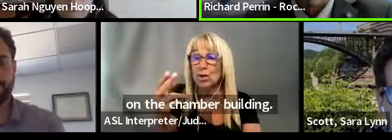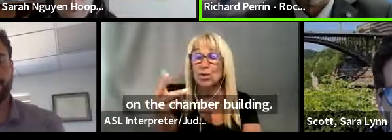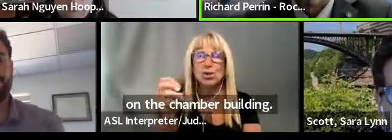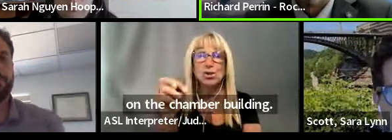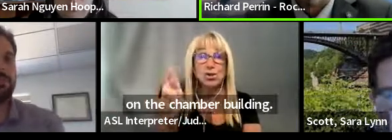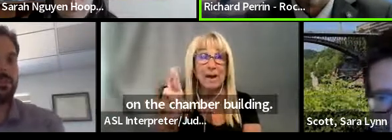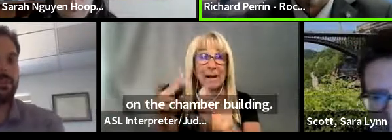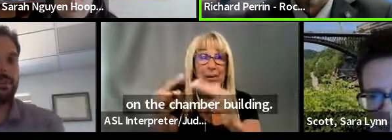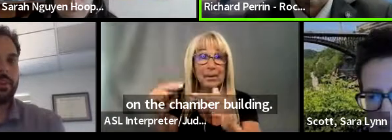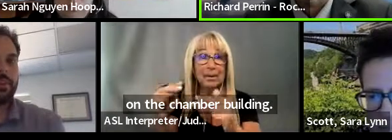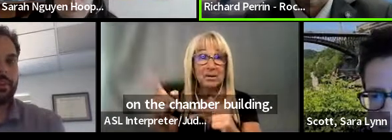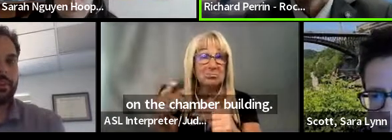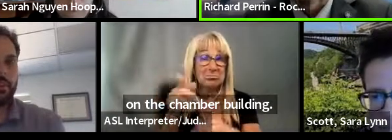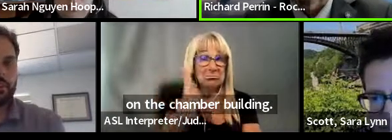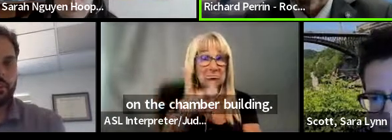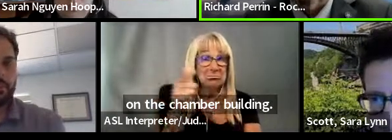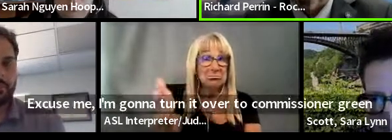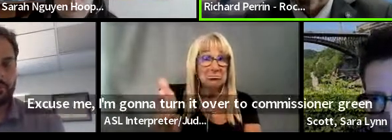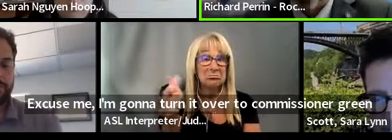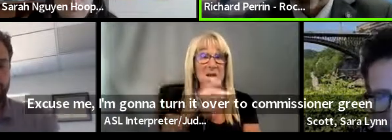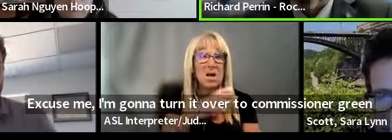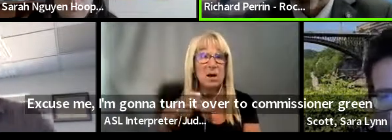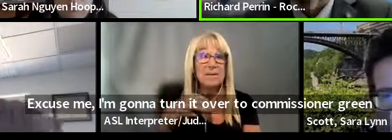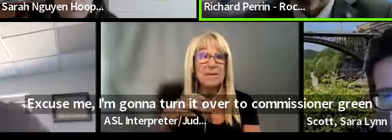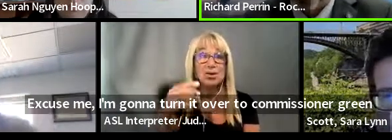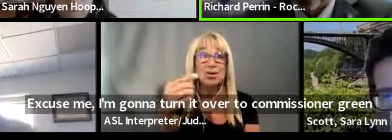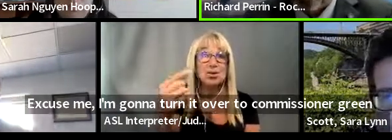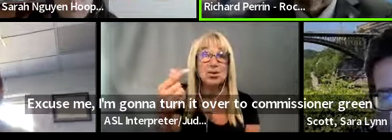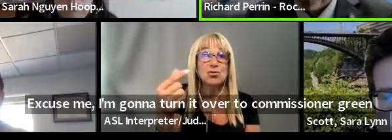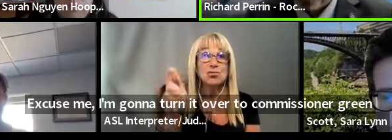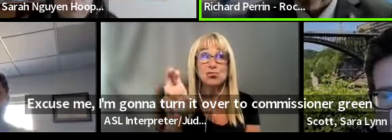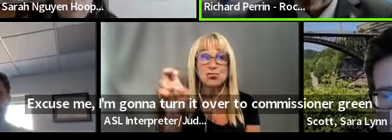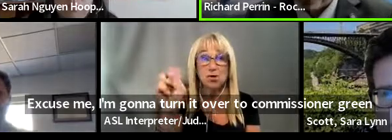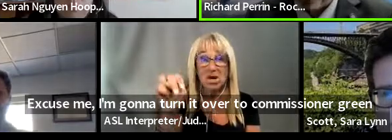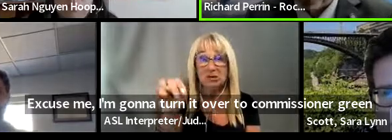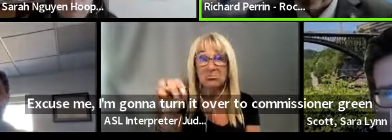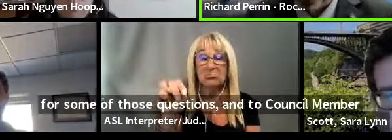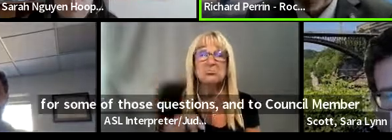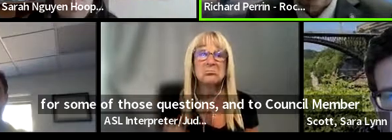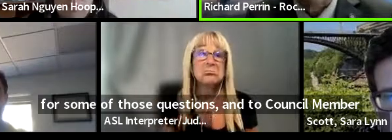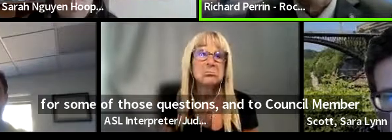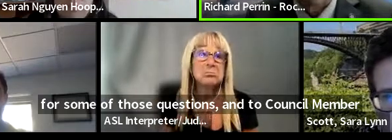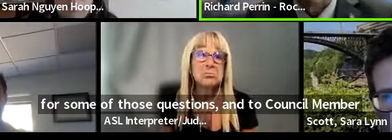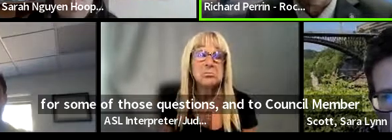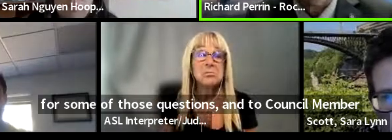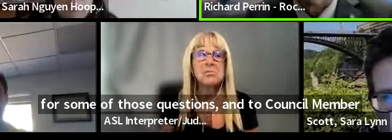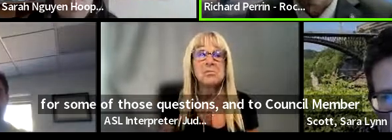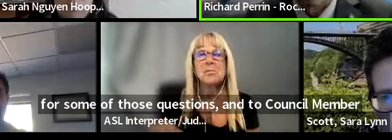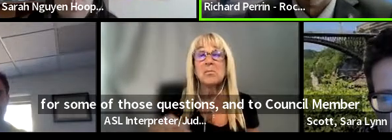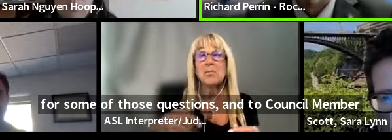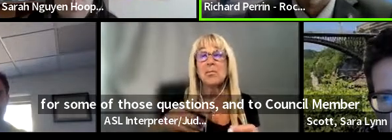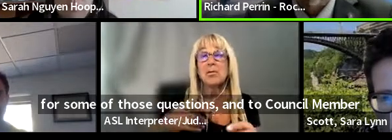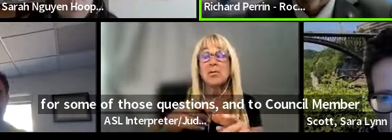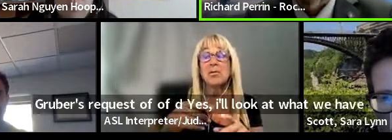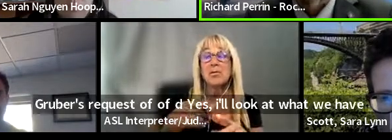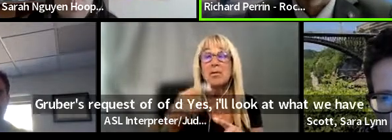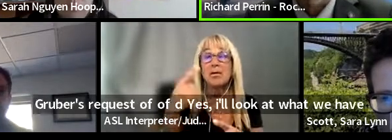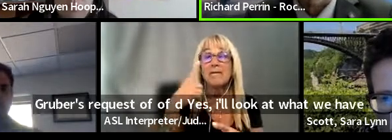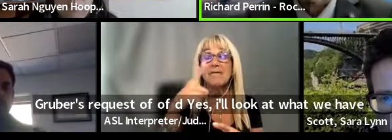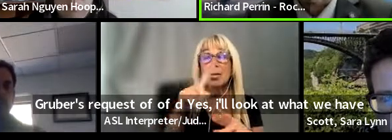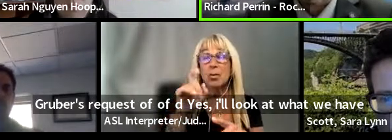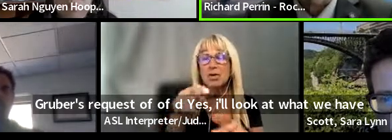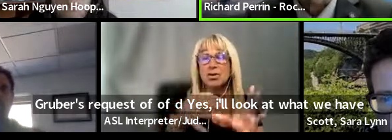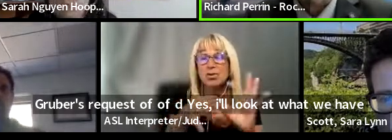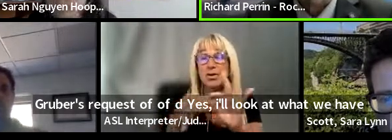Green for some of those questions, and to Councilmember Gruber's request of DES. I'll look at what we have for